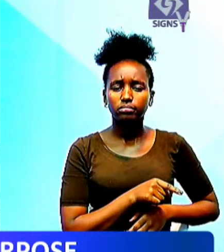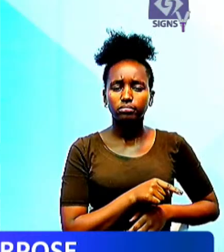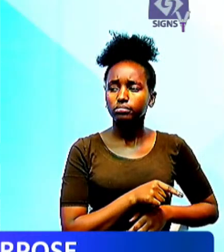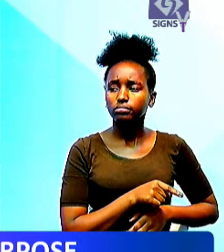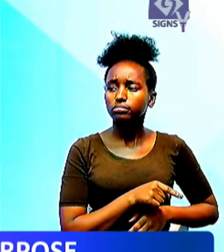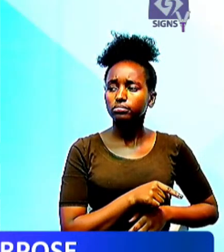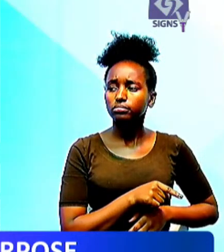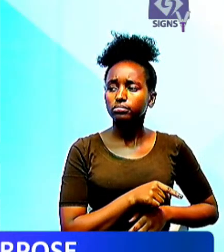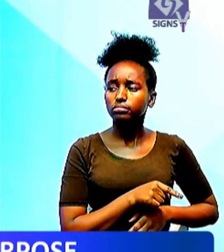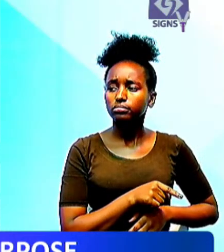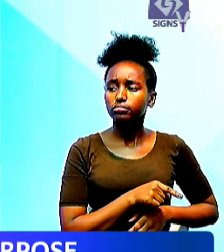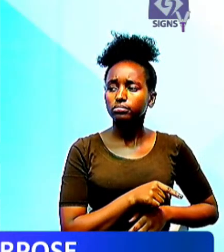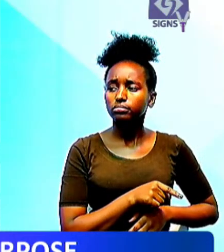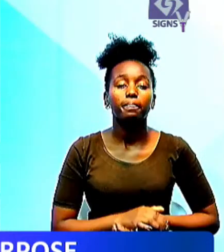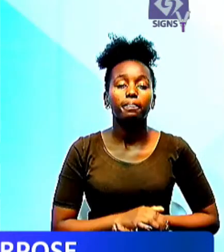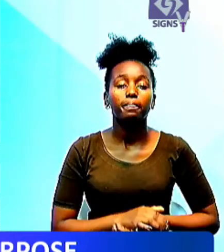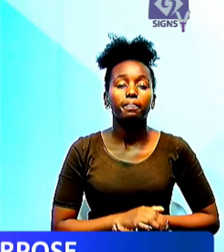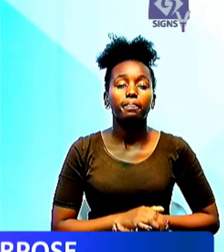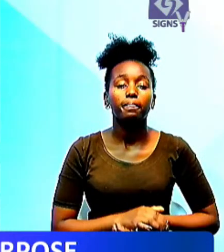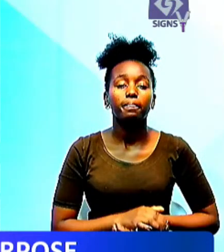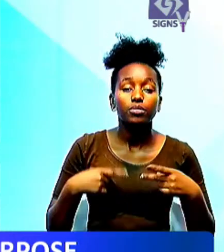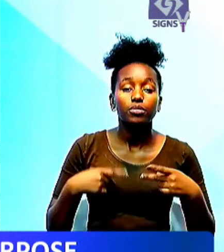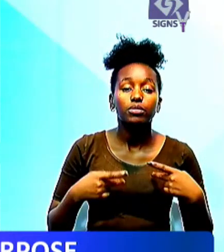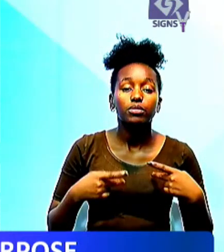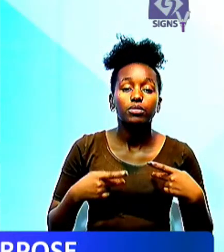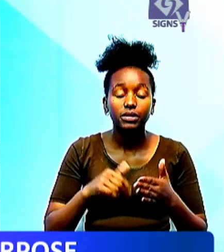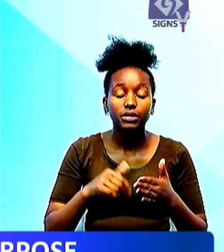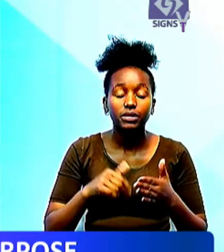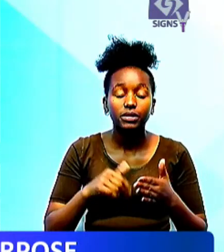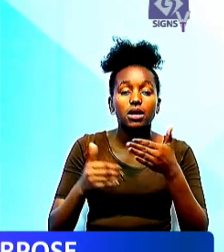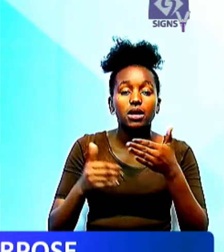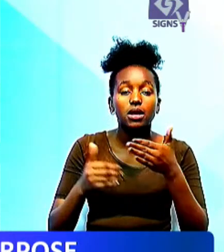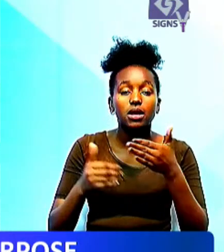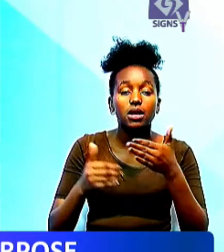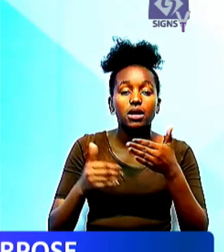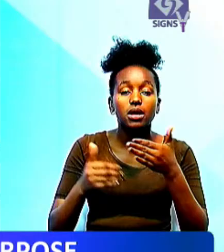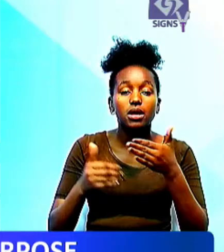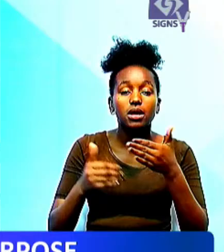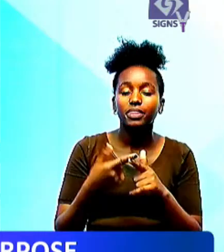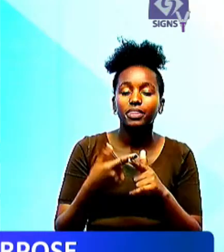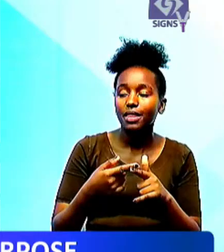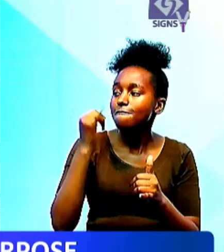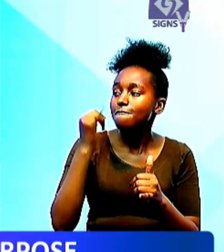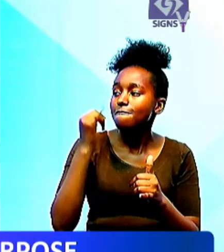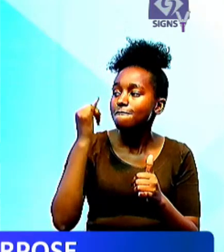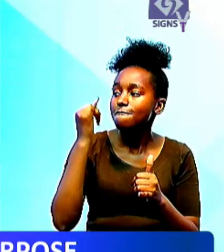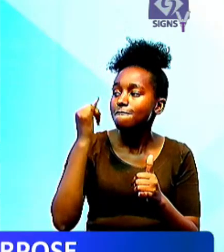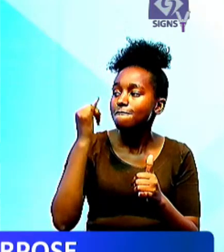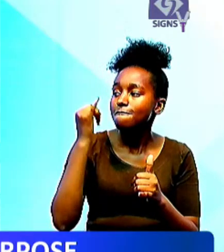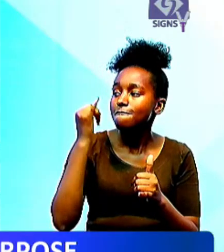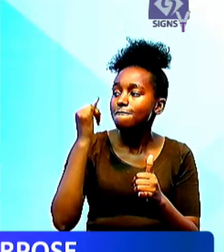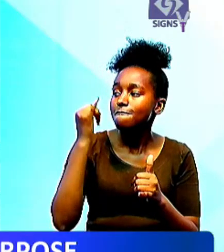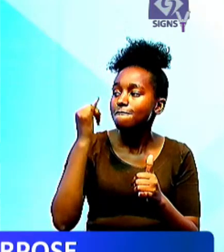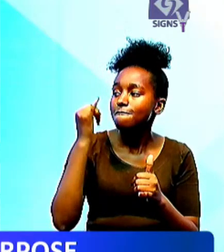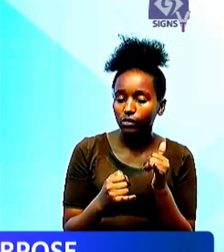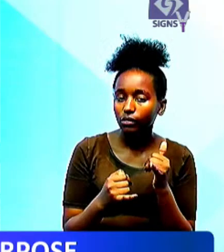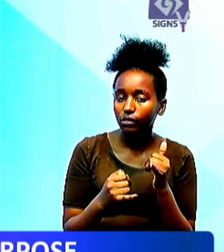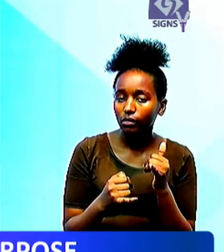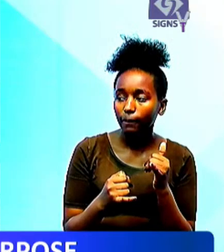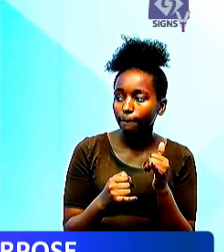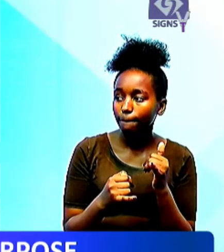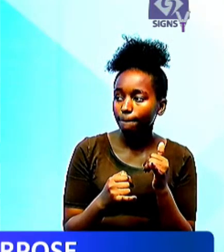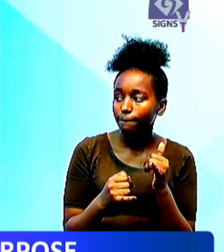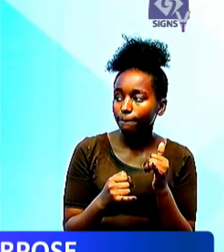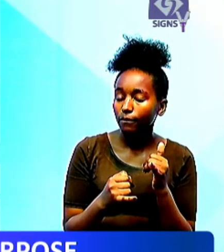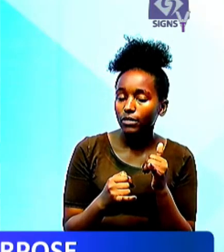So we say, build the security portfolio, lifestyle, and then now the last one we call it, now after aspiration,